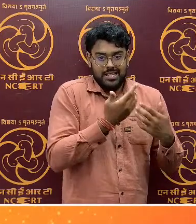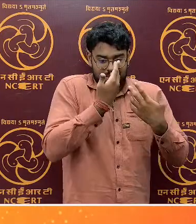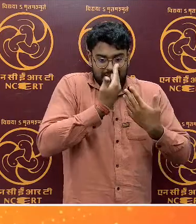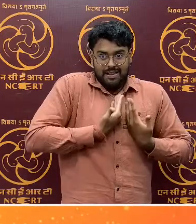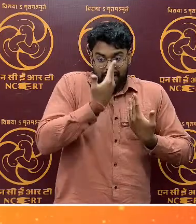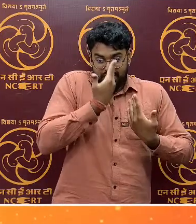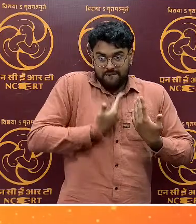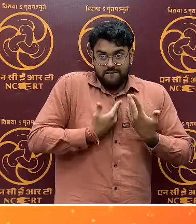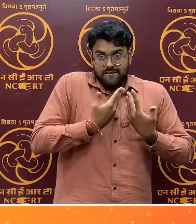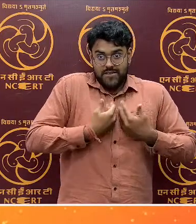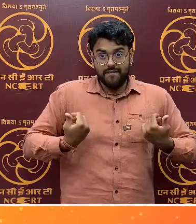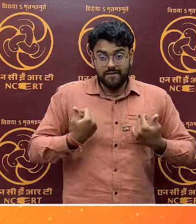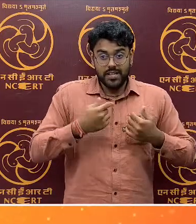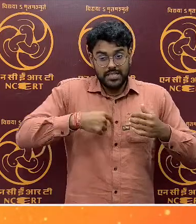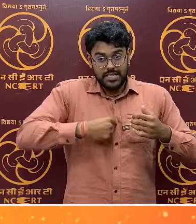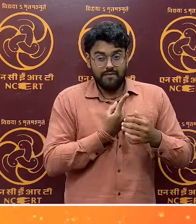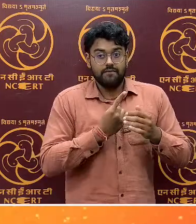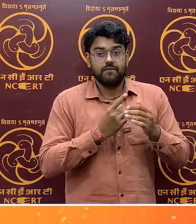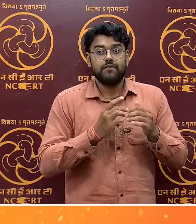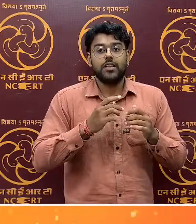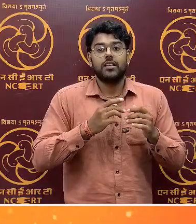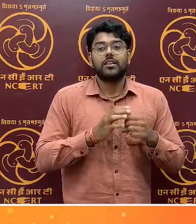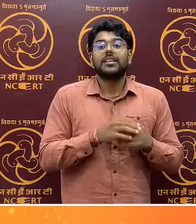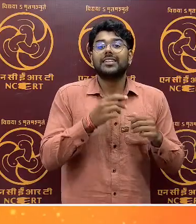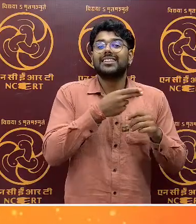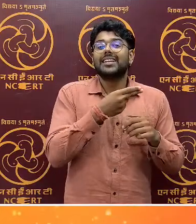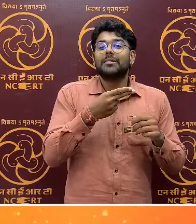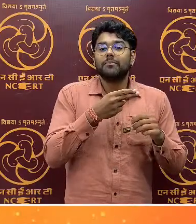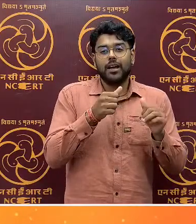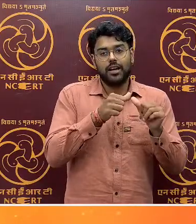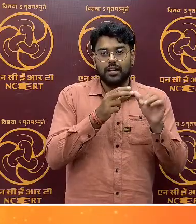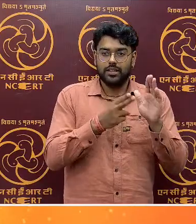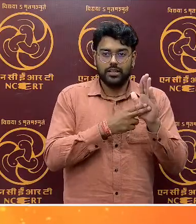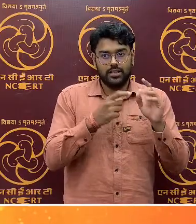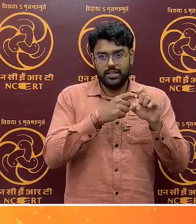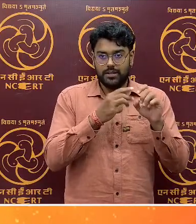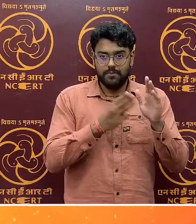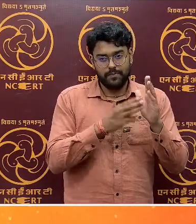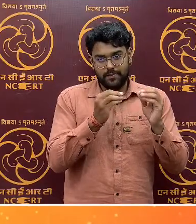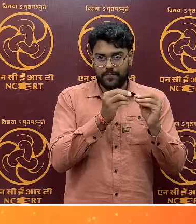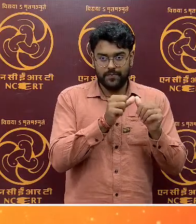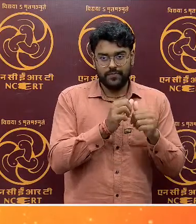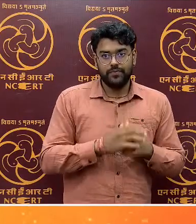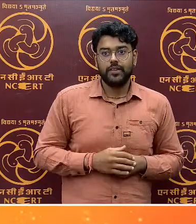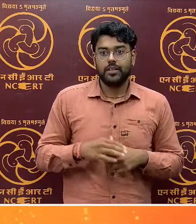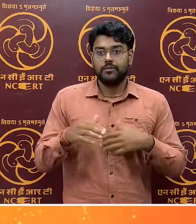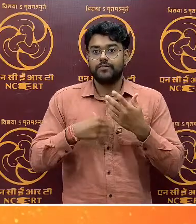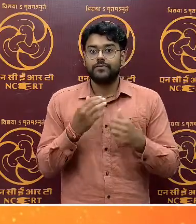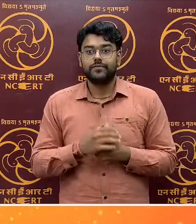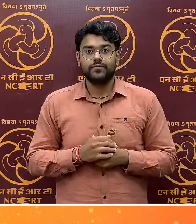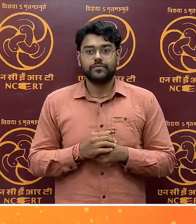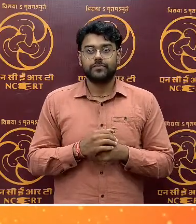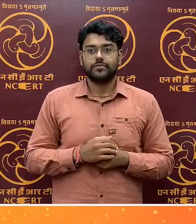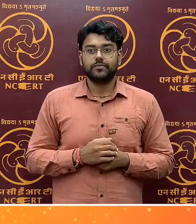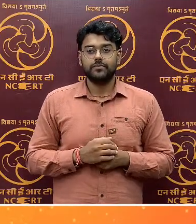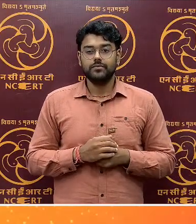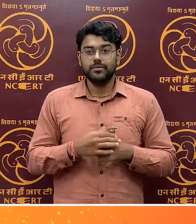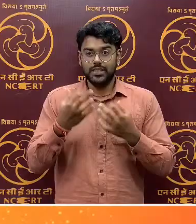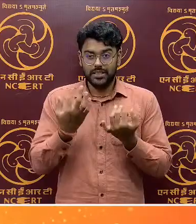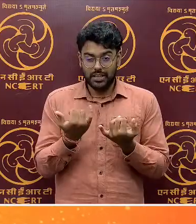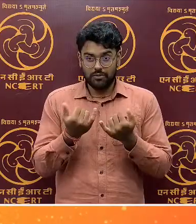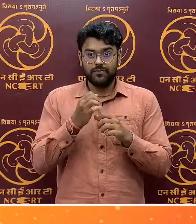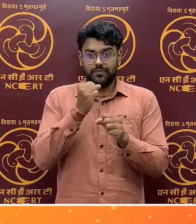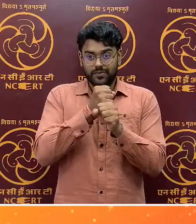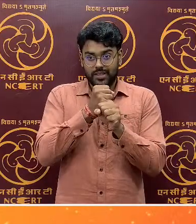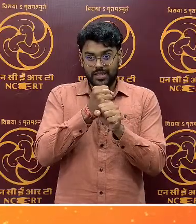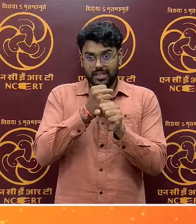and then each part grows into a new individual. Okay. Next we have this gamete fusion. So the male and